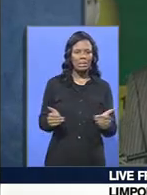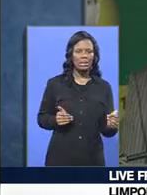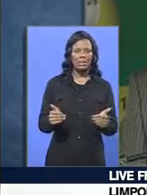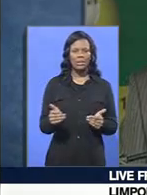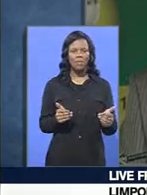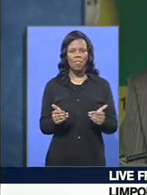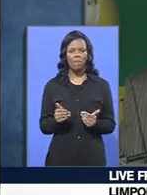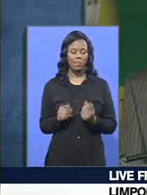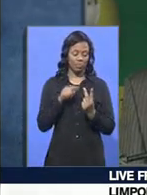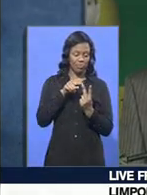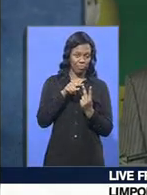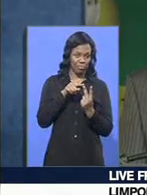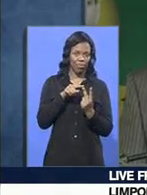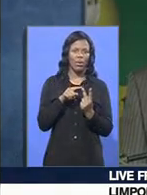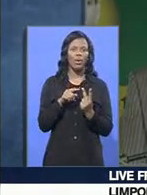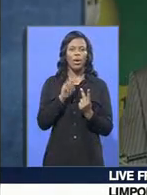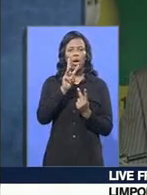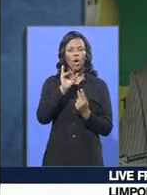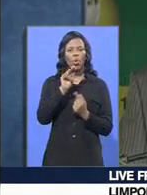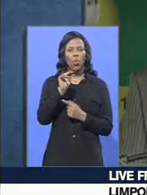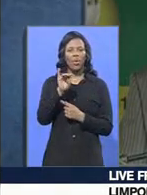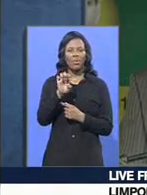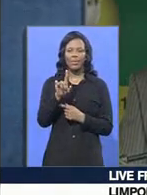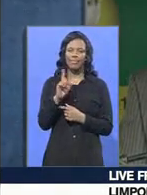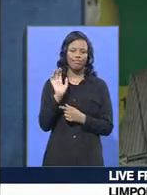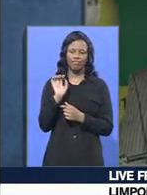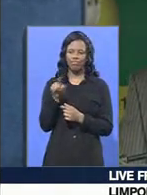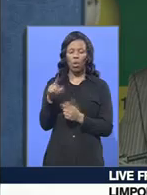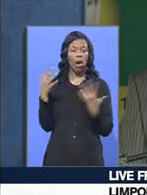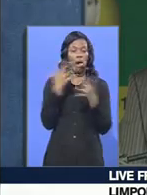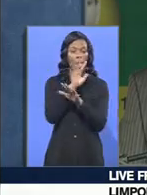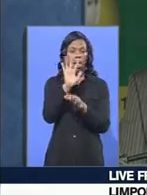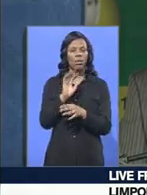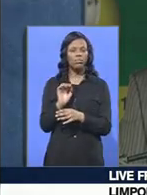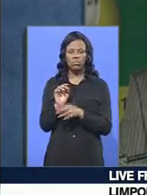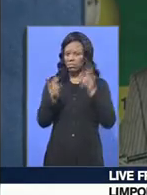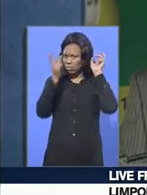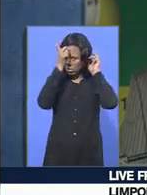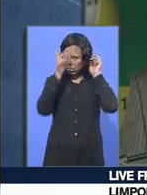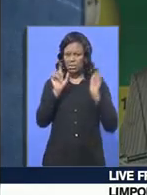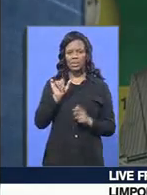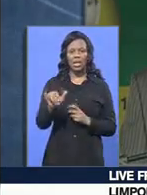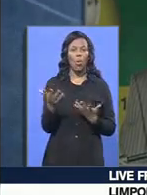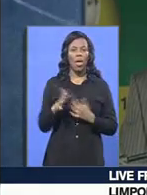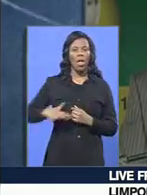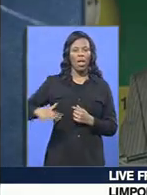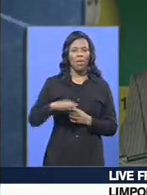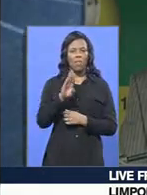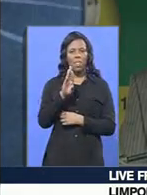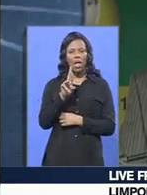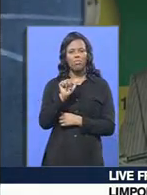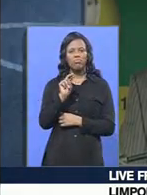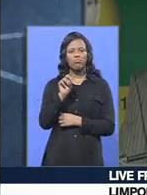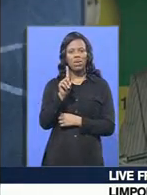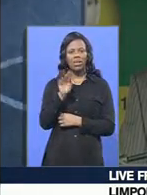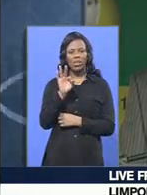Comrade Winnie was later banished to Brandfort and suffered a great deal of